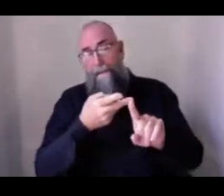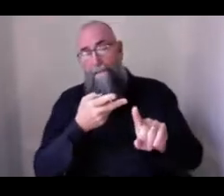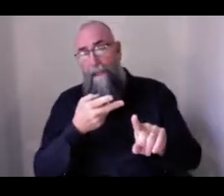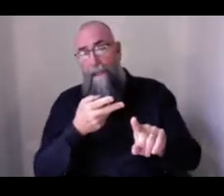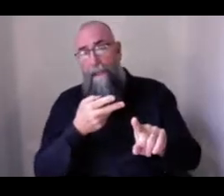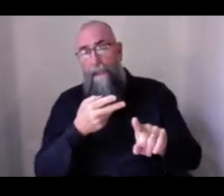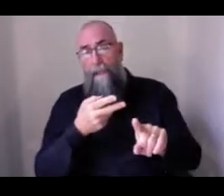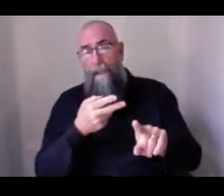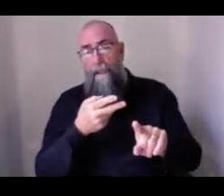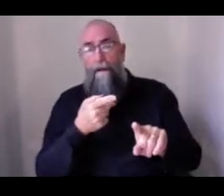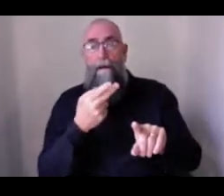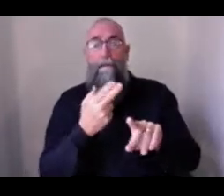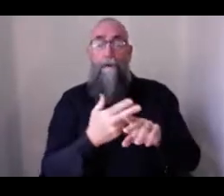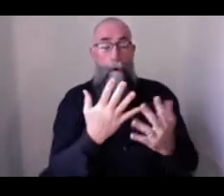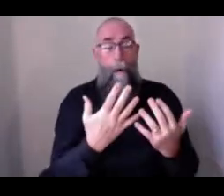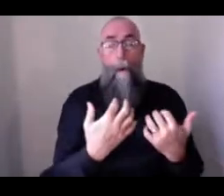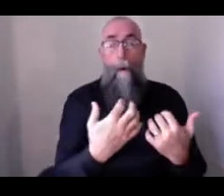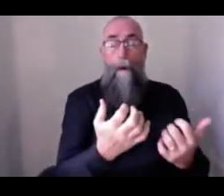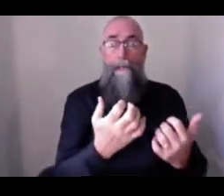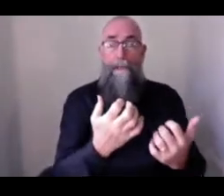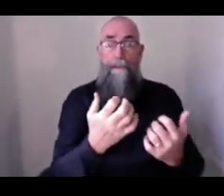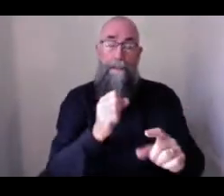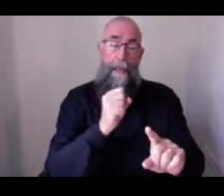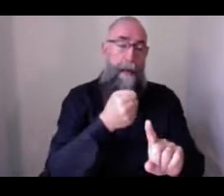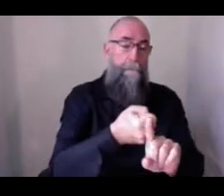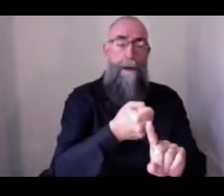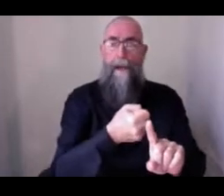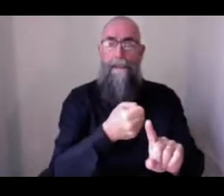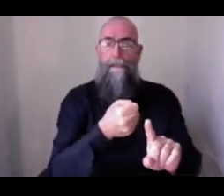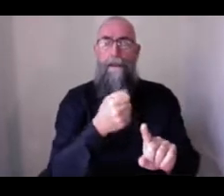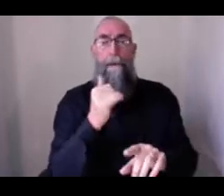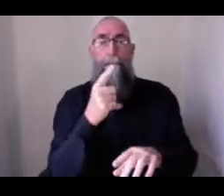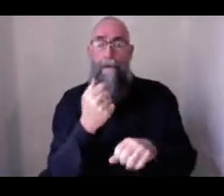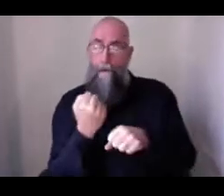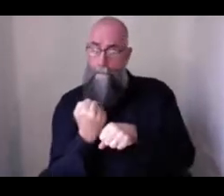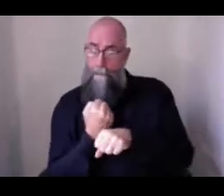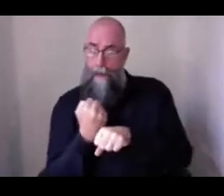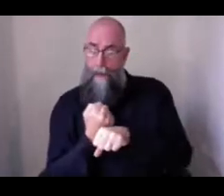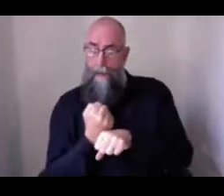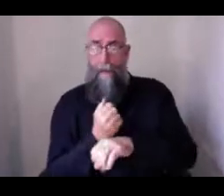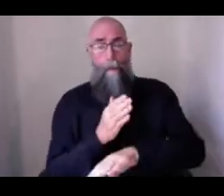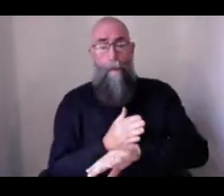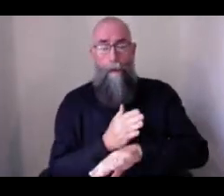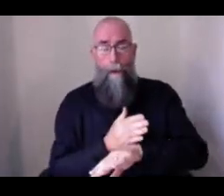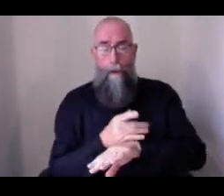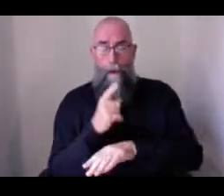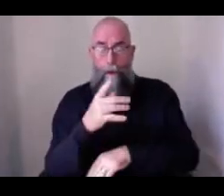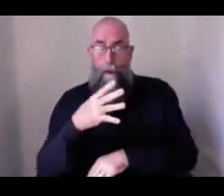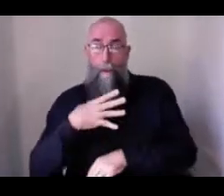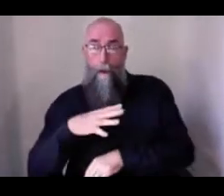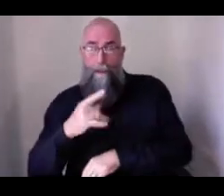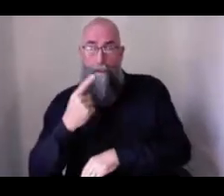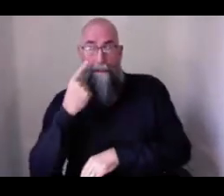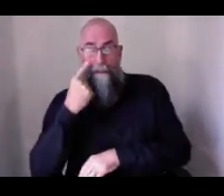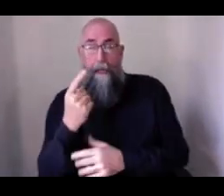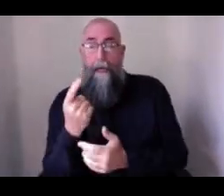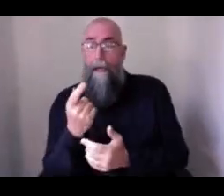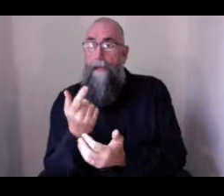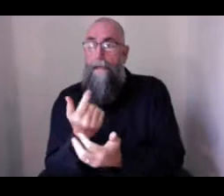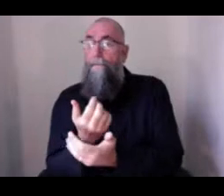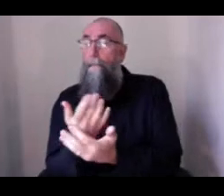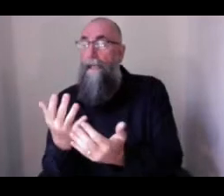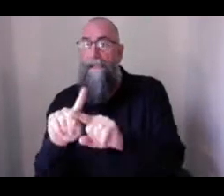sort of audience impact as well. Like if you're making work and you want it to be seen by as many people as possible, and by making it